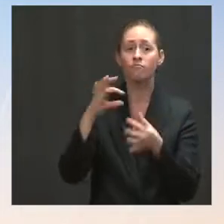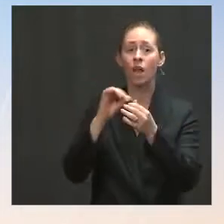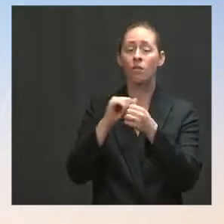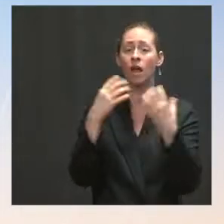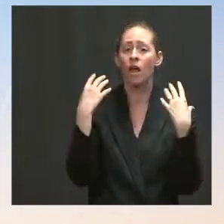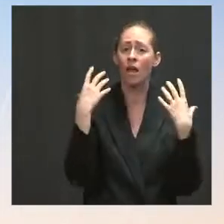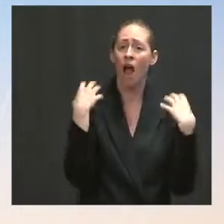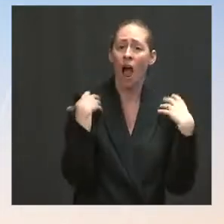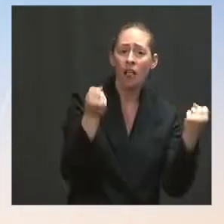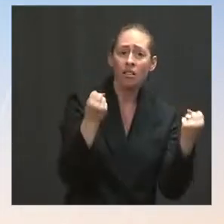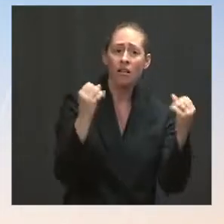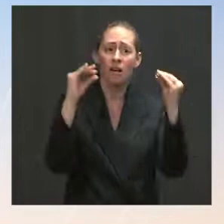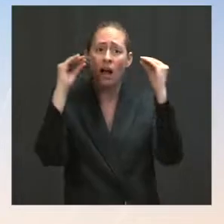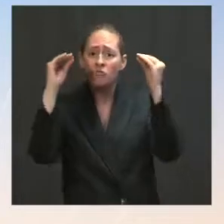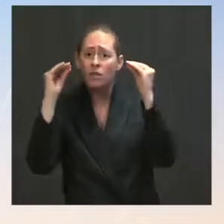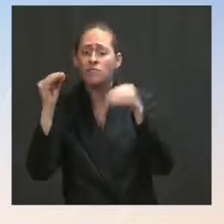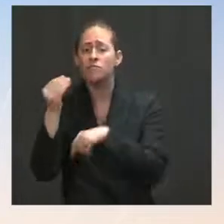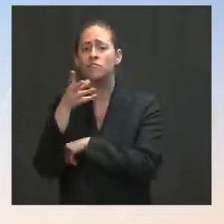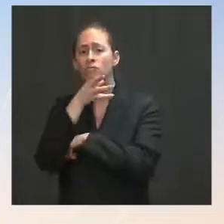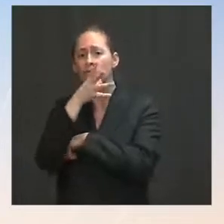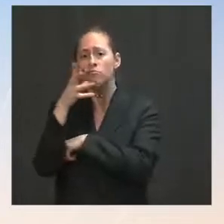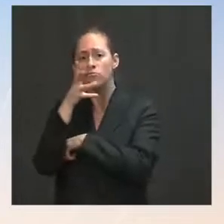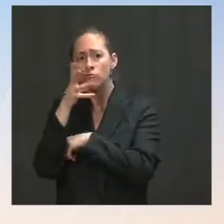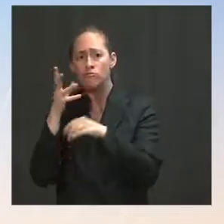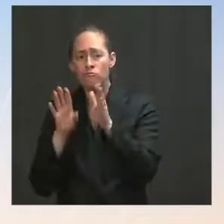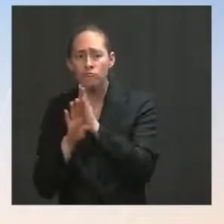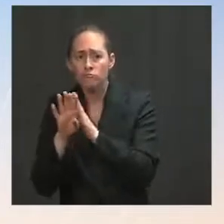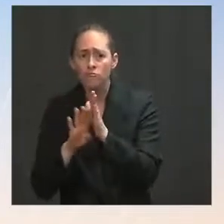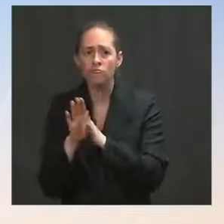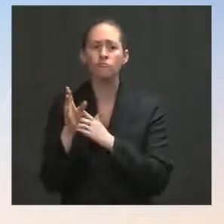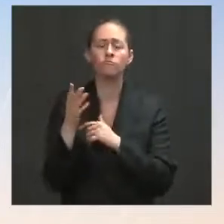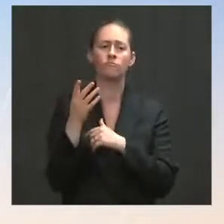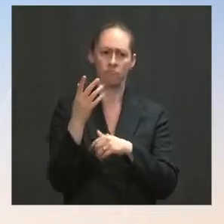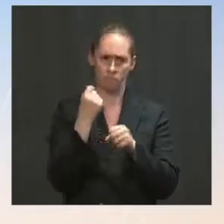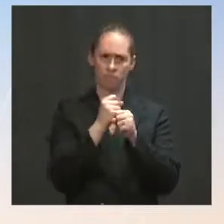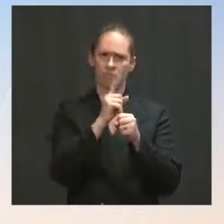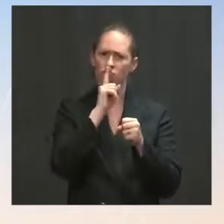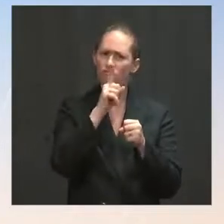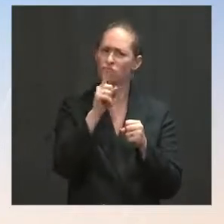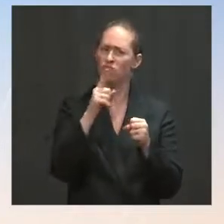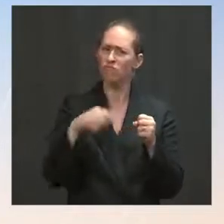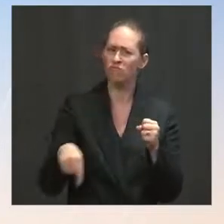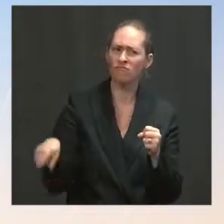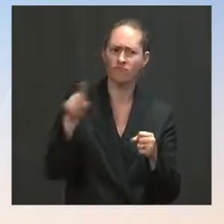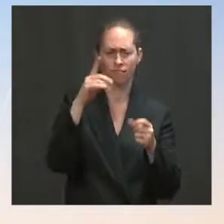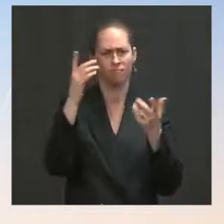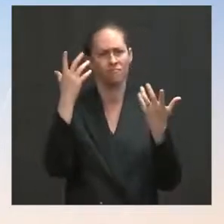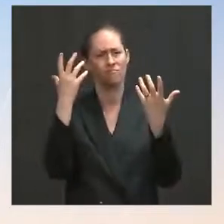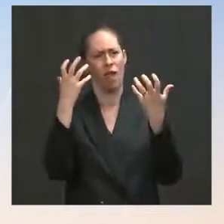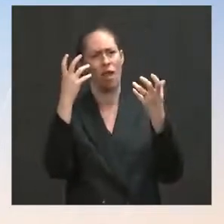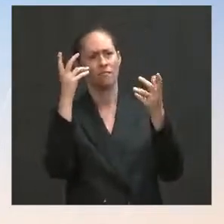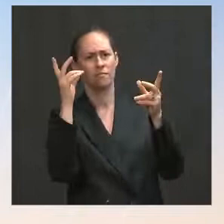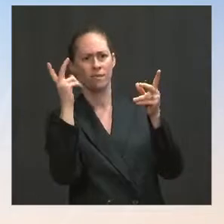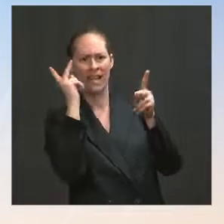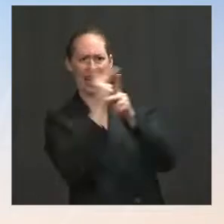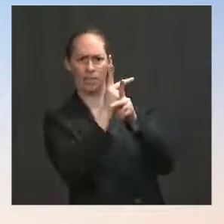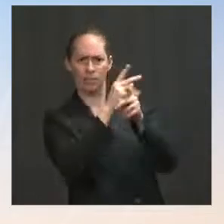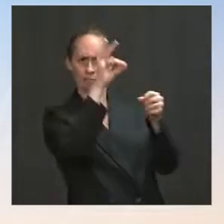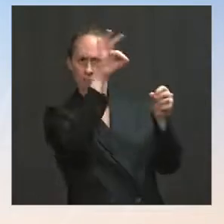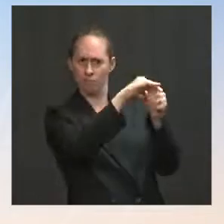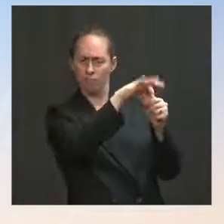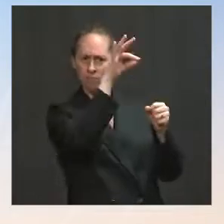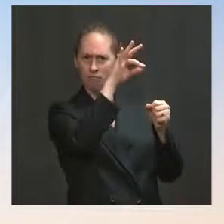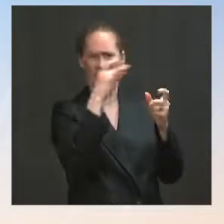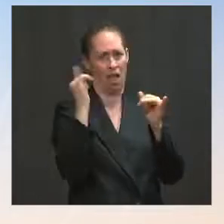and strengthening of pre-election activities, even before, of course, last week. That was as of January. And that we've long been